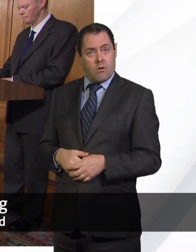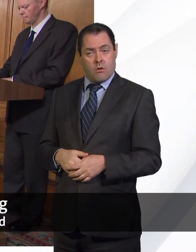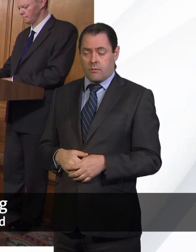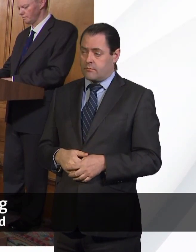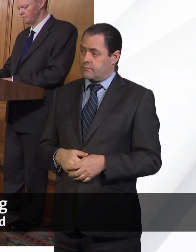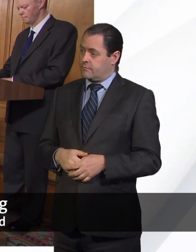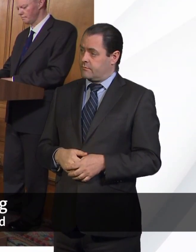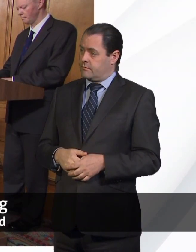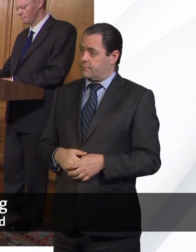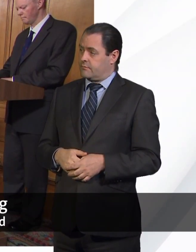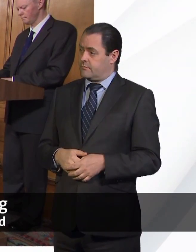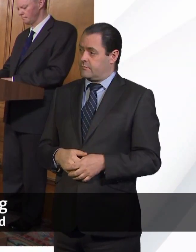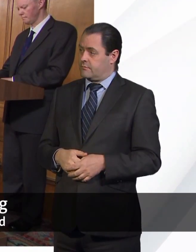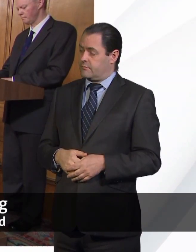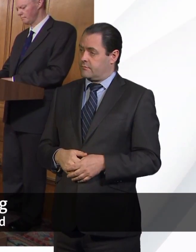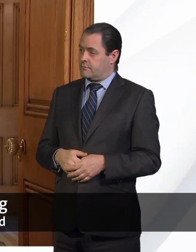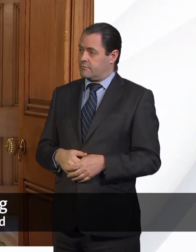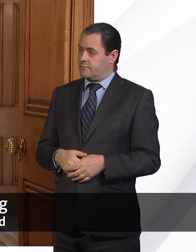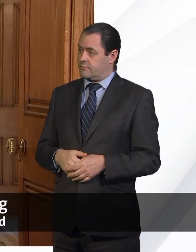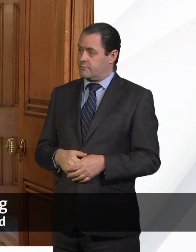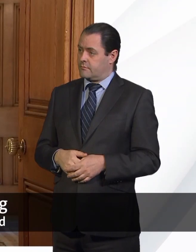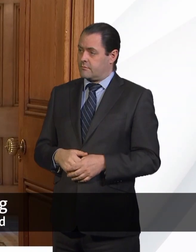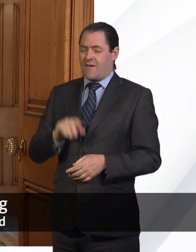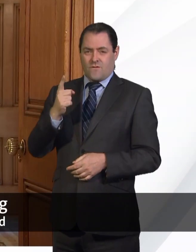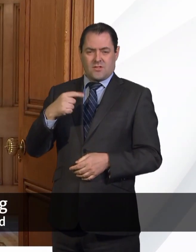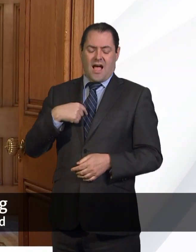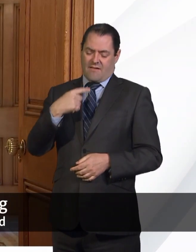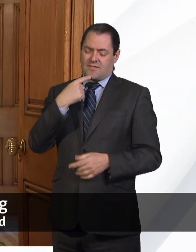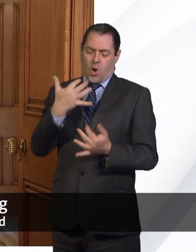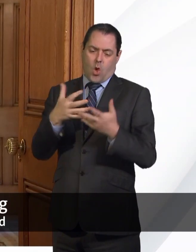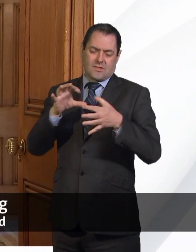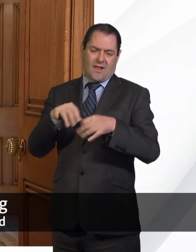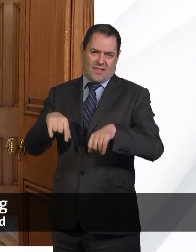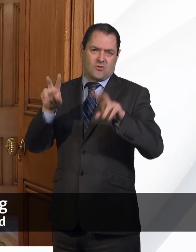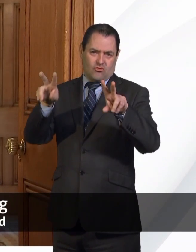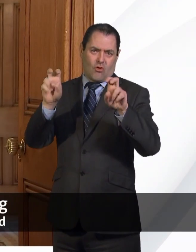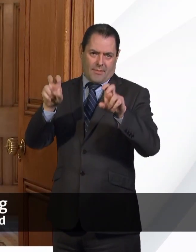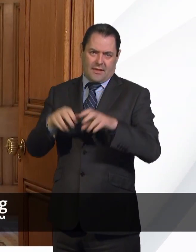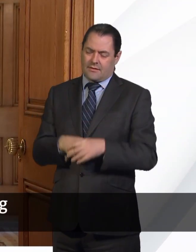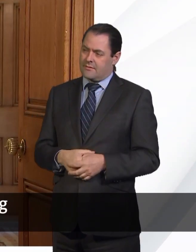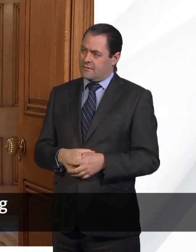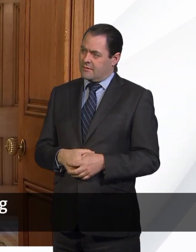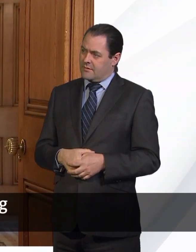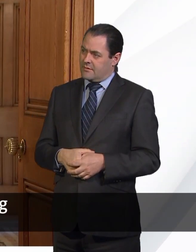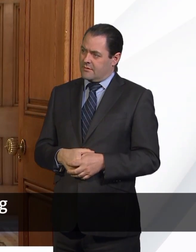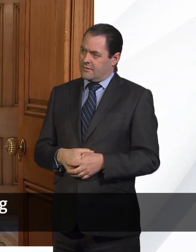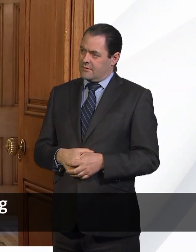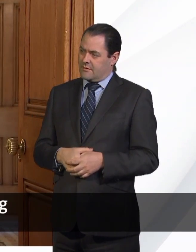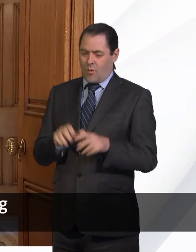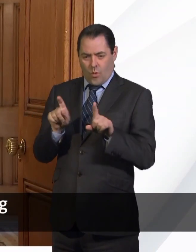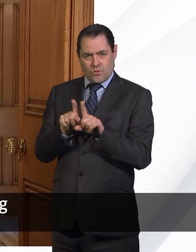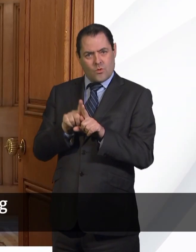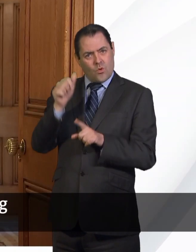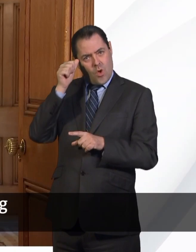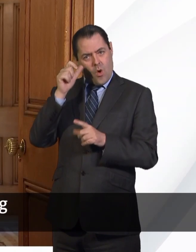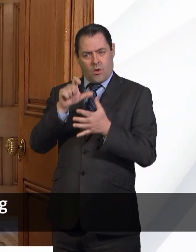Well, Laura, first of all, can I say I've said quite a lot on this matter already, and what I also noticed that the Durham